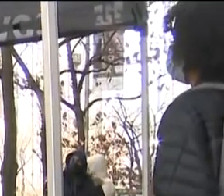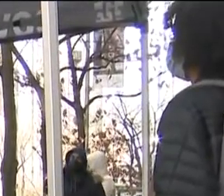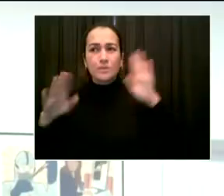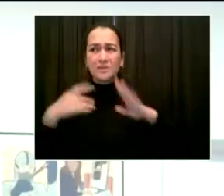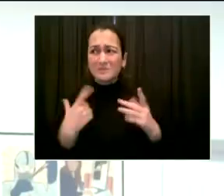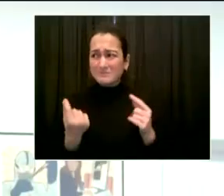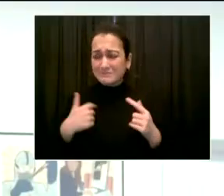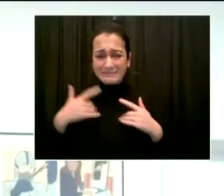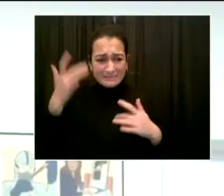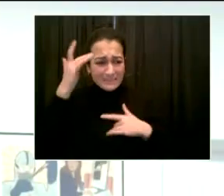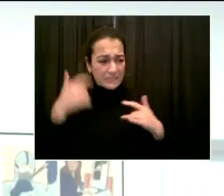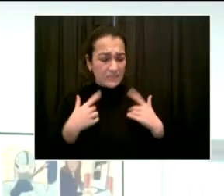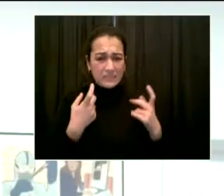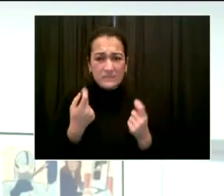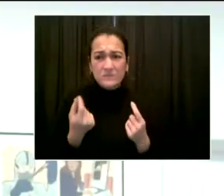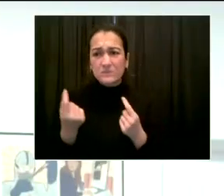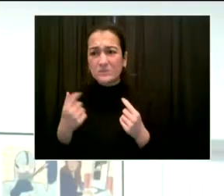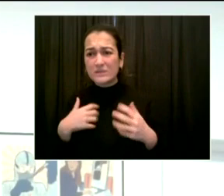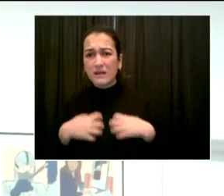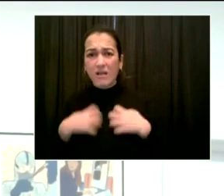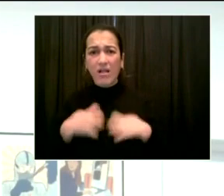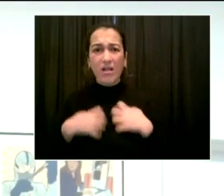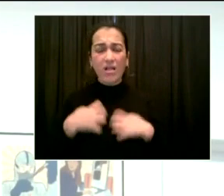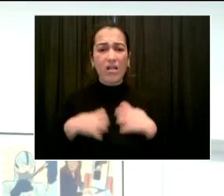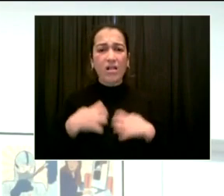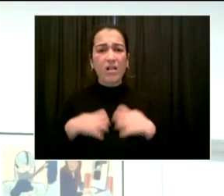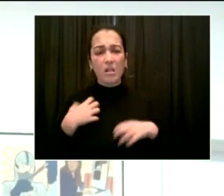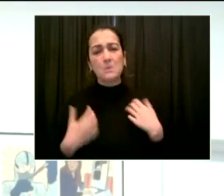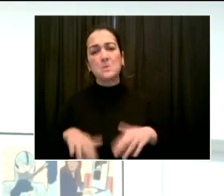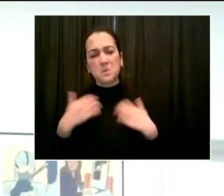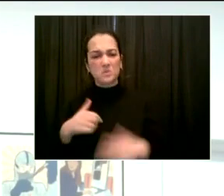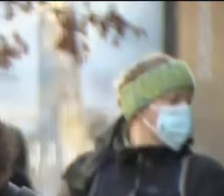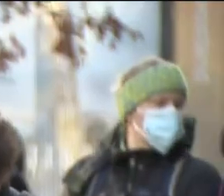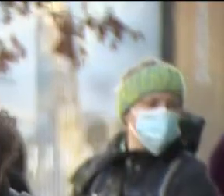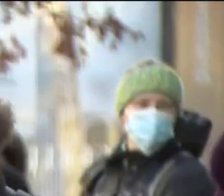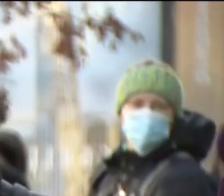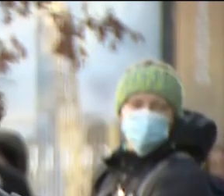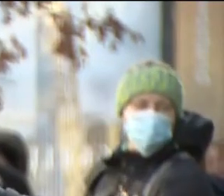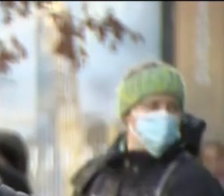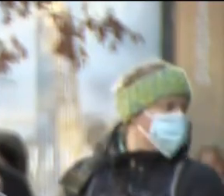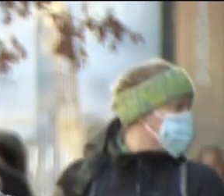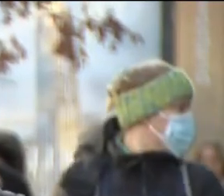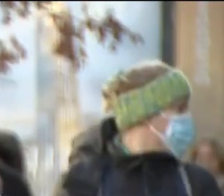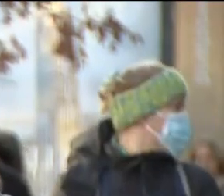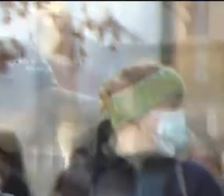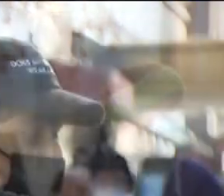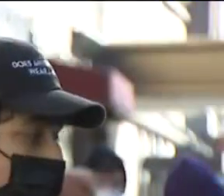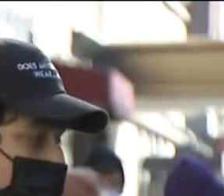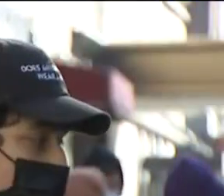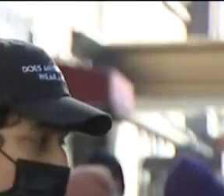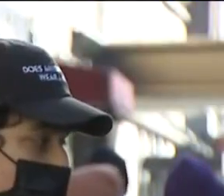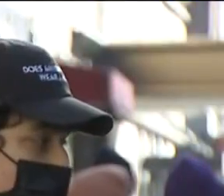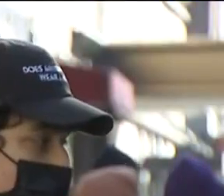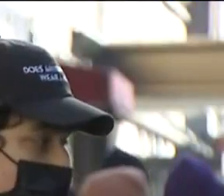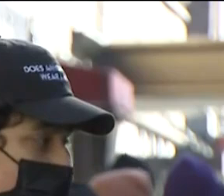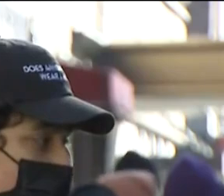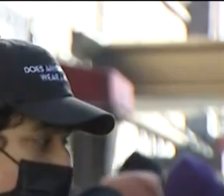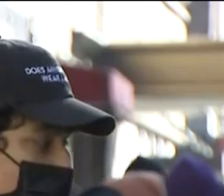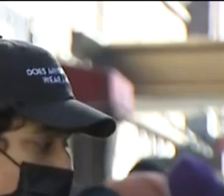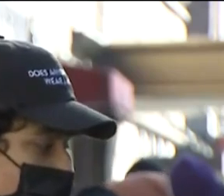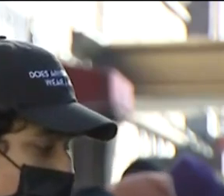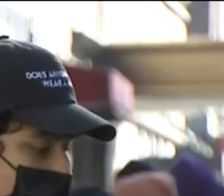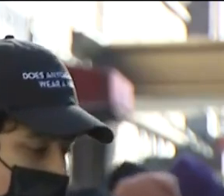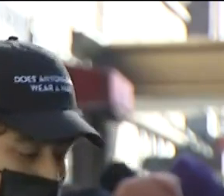advice. Plan your holidays around your most vulnerable family member. That may mean hosting a virtual gathering or